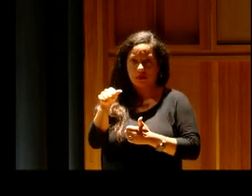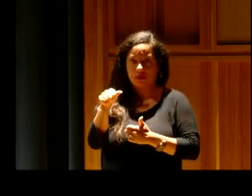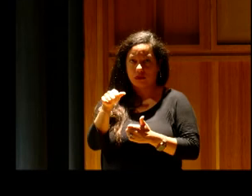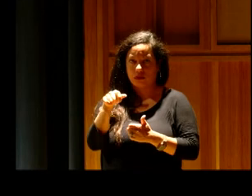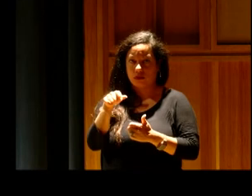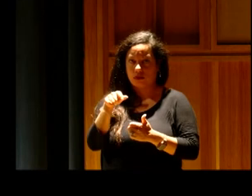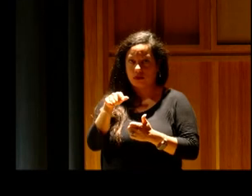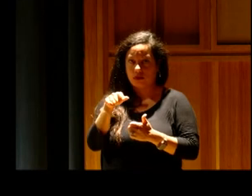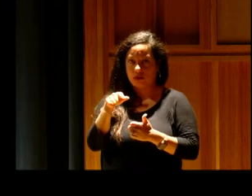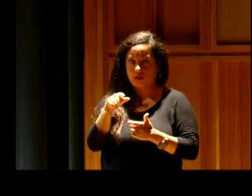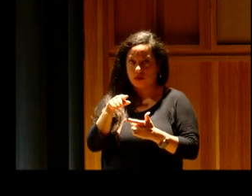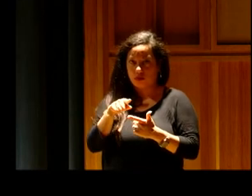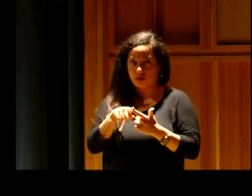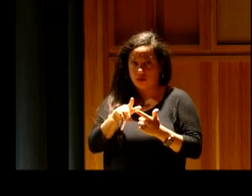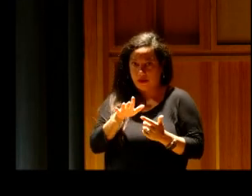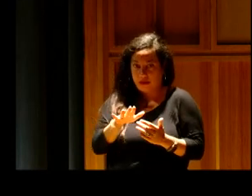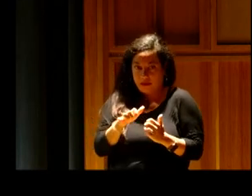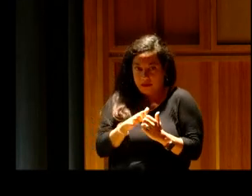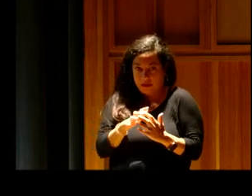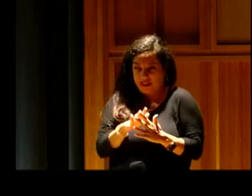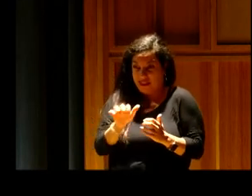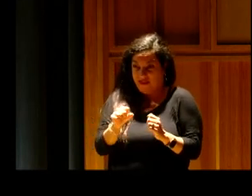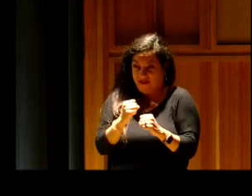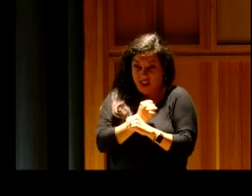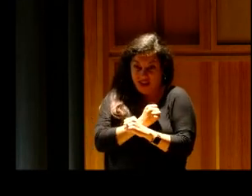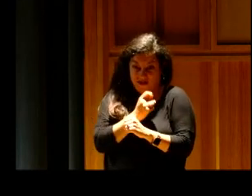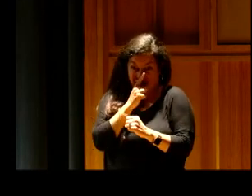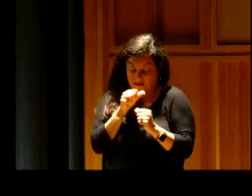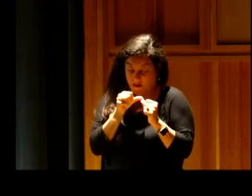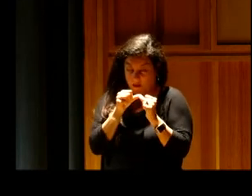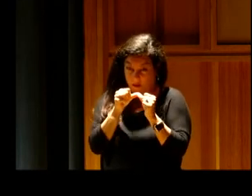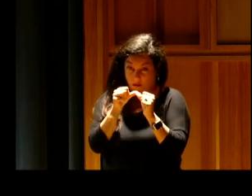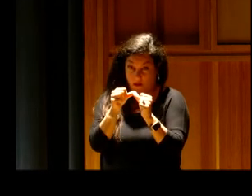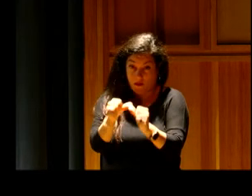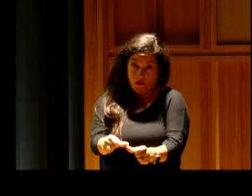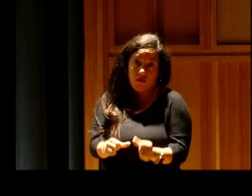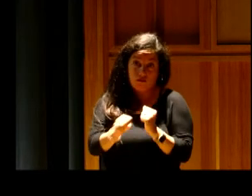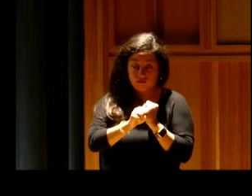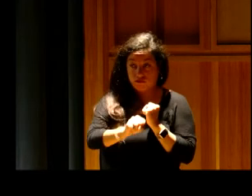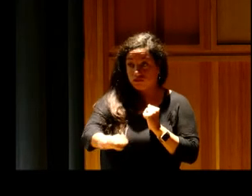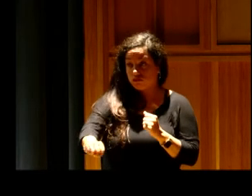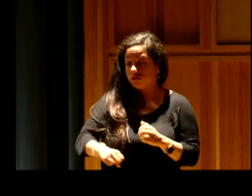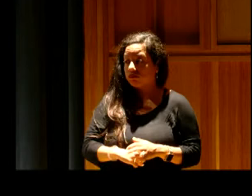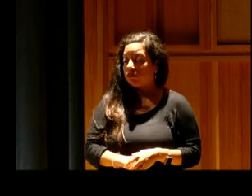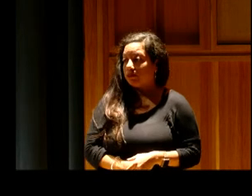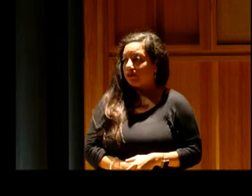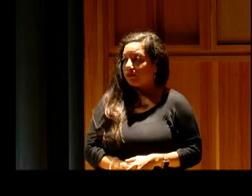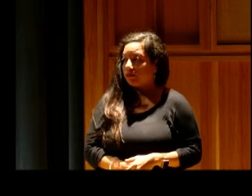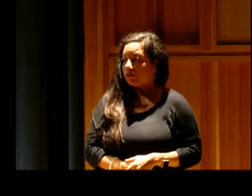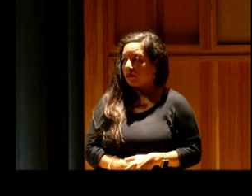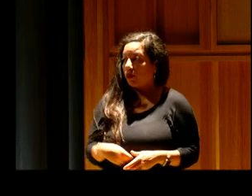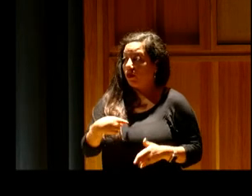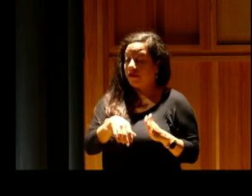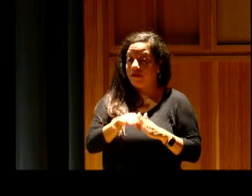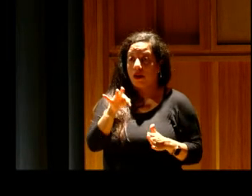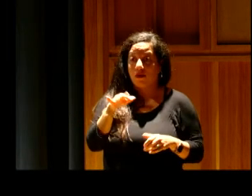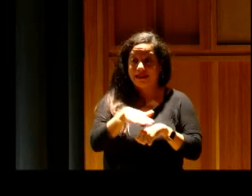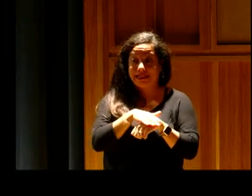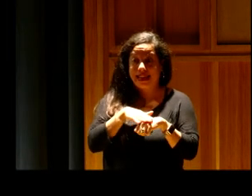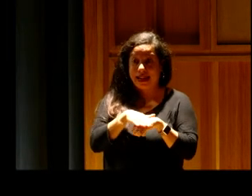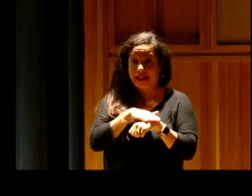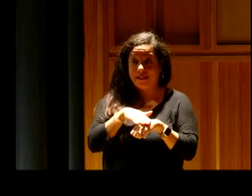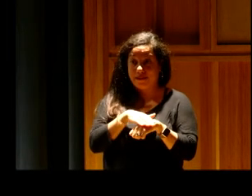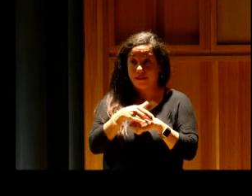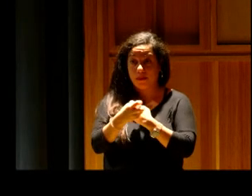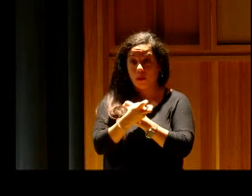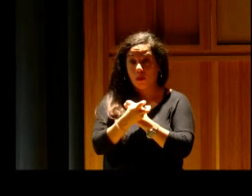existence, and it was a fight that lasted for a very, very long time. We found Native American remains